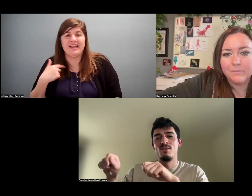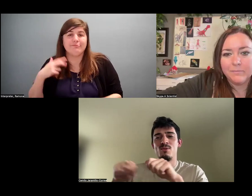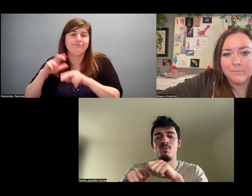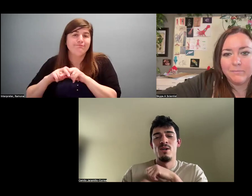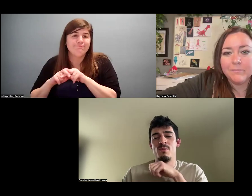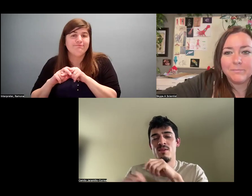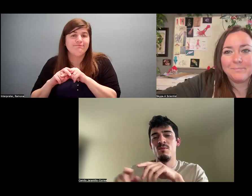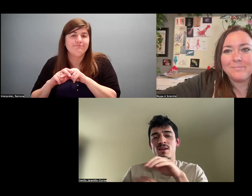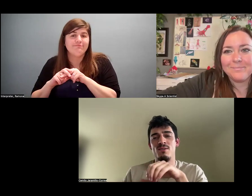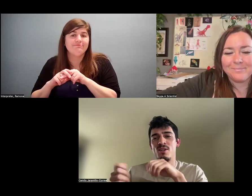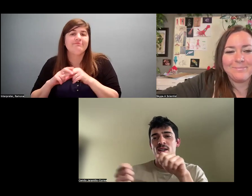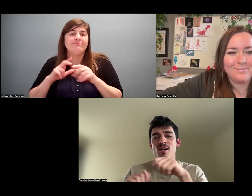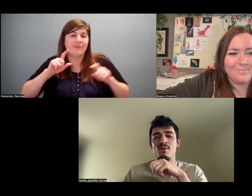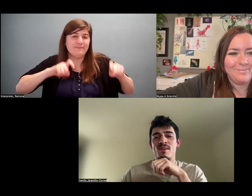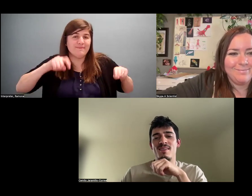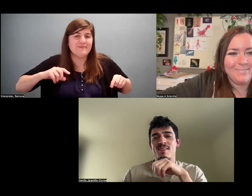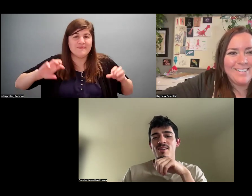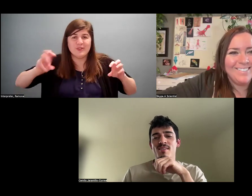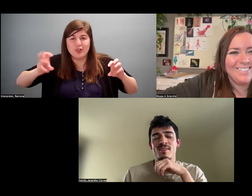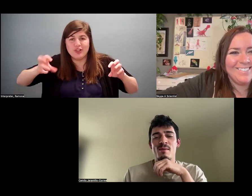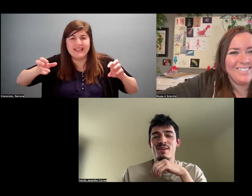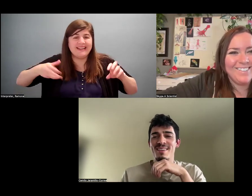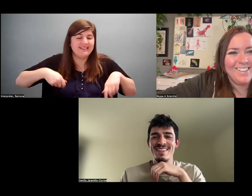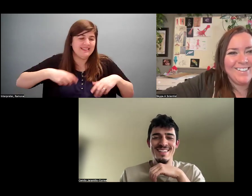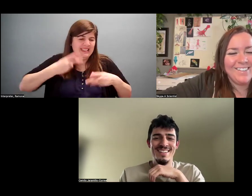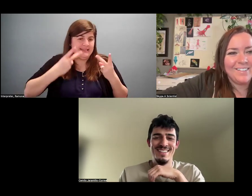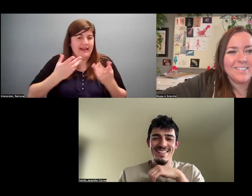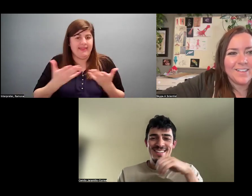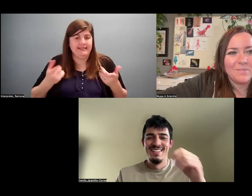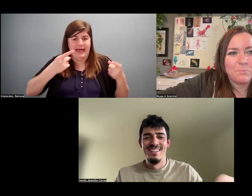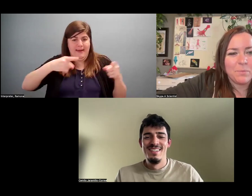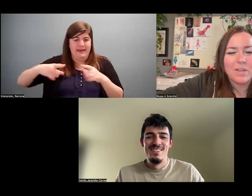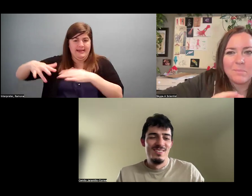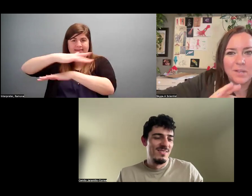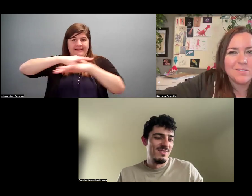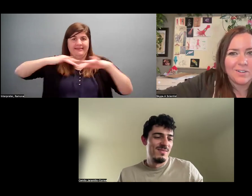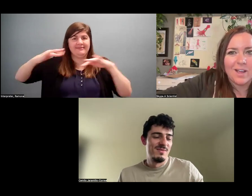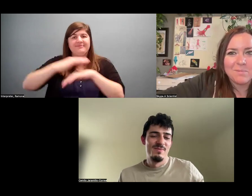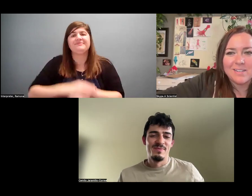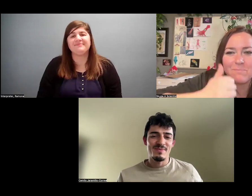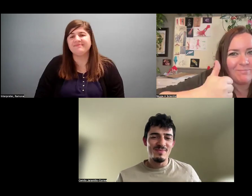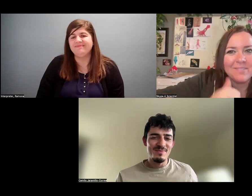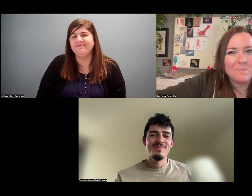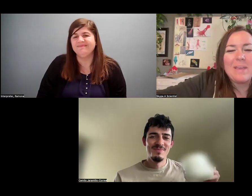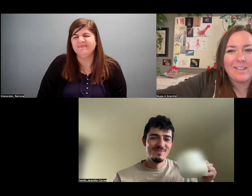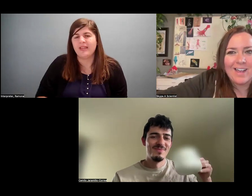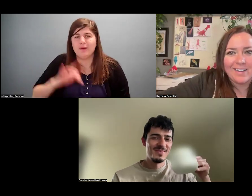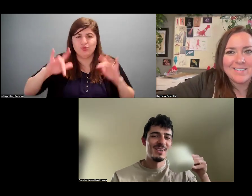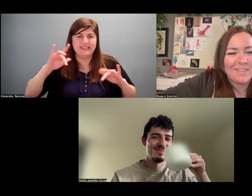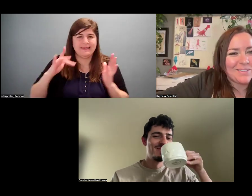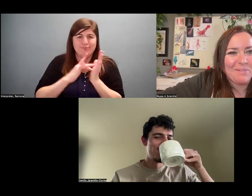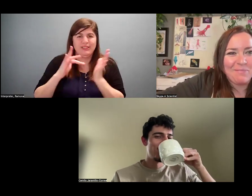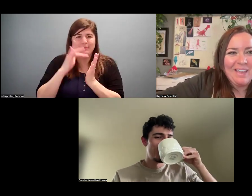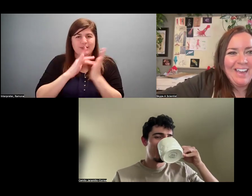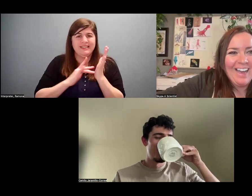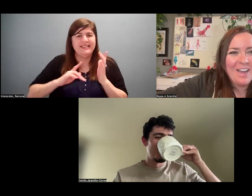like pressing buttons, turning knobs, and seeing things happen. The pressing buttons, turning knobs days. Peak Yeah.